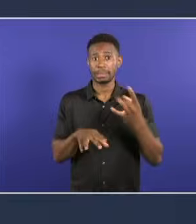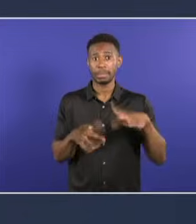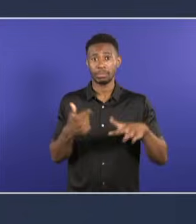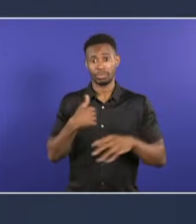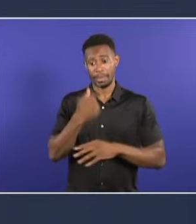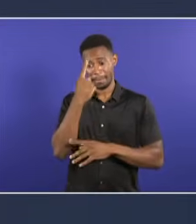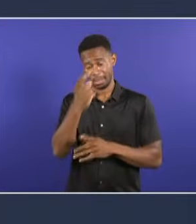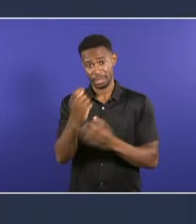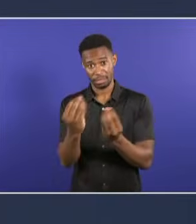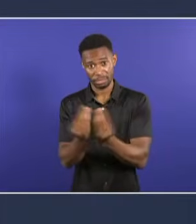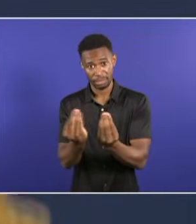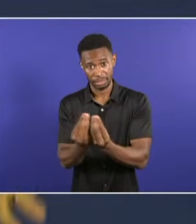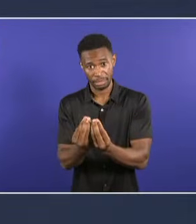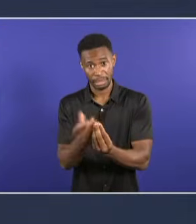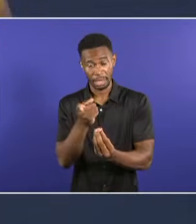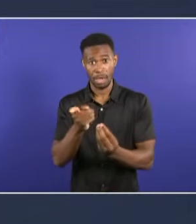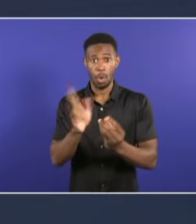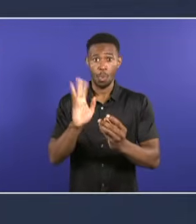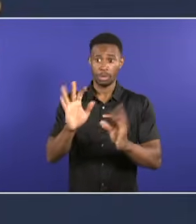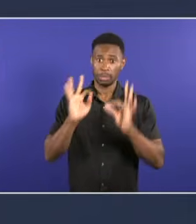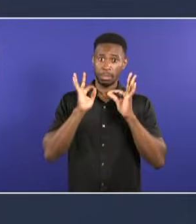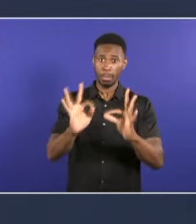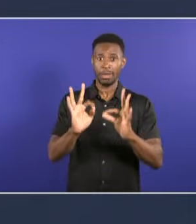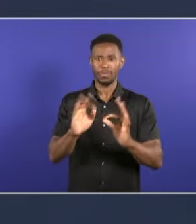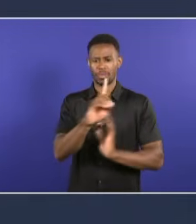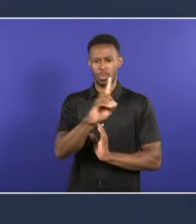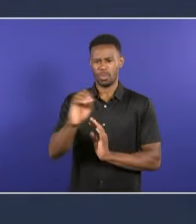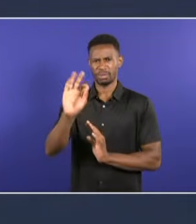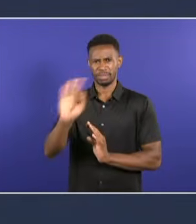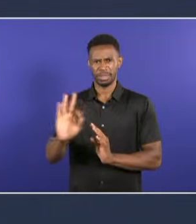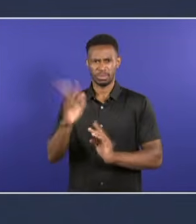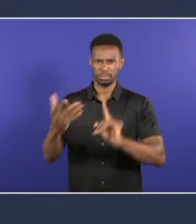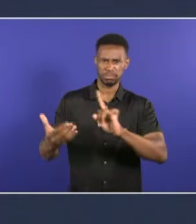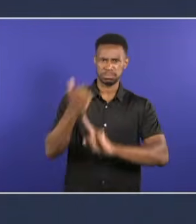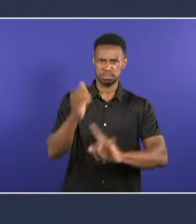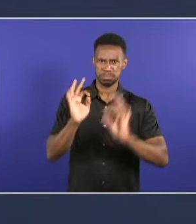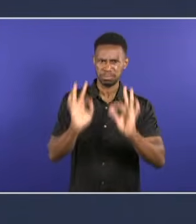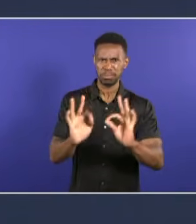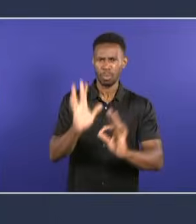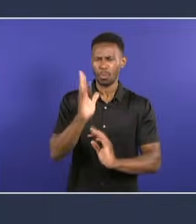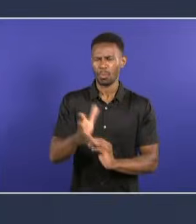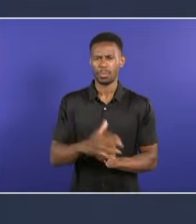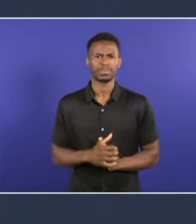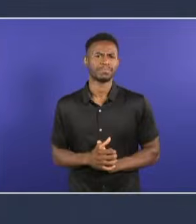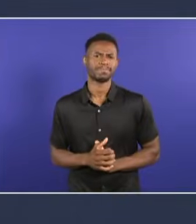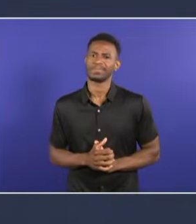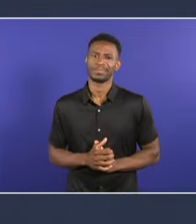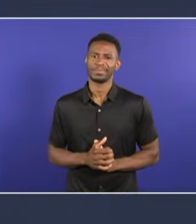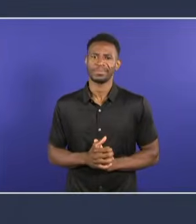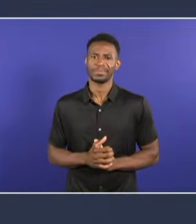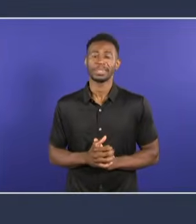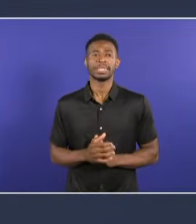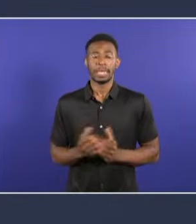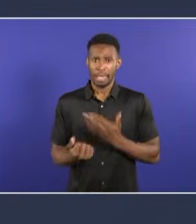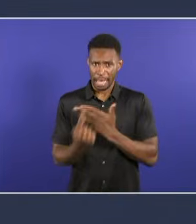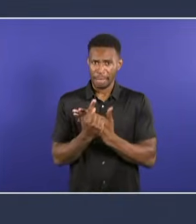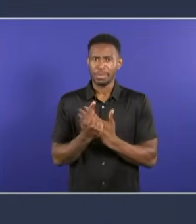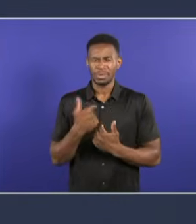and defeat, when the odds seem overwhelming, when it seems it might be easier to just walk